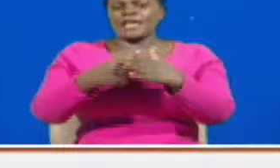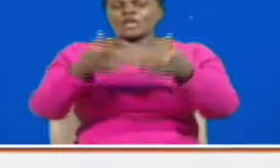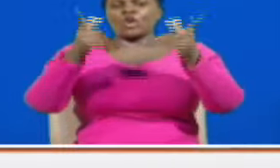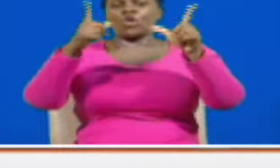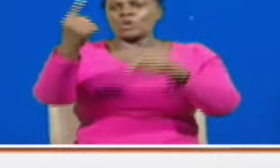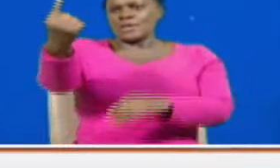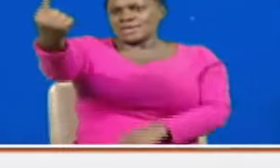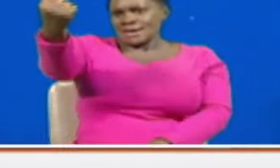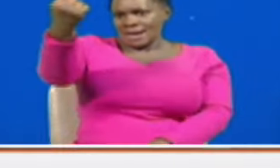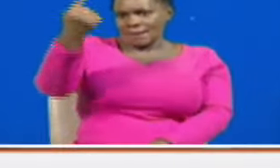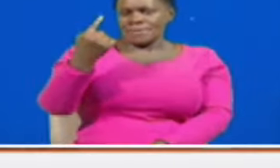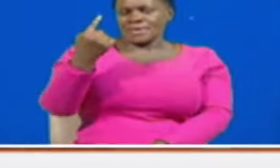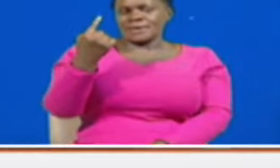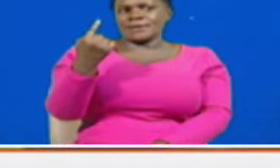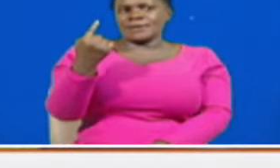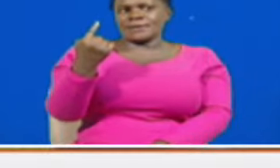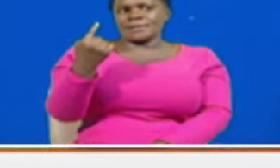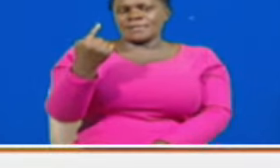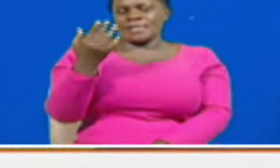juu.